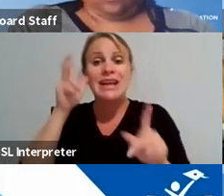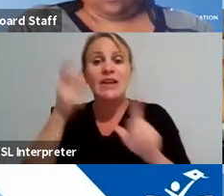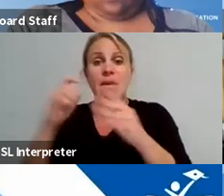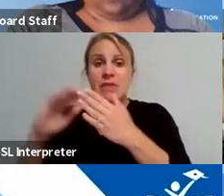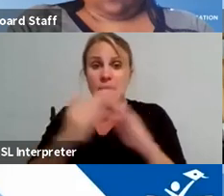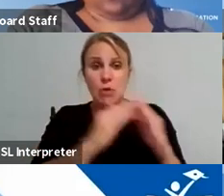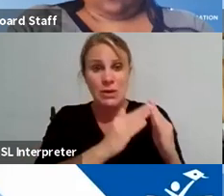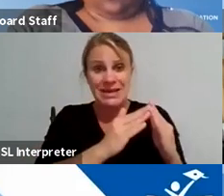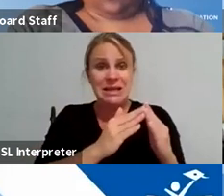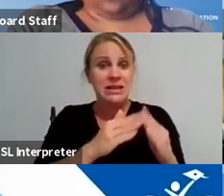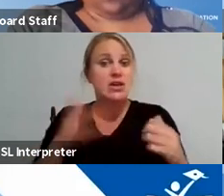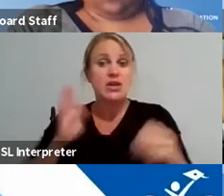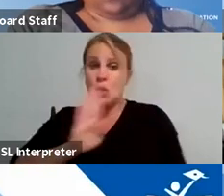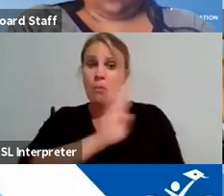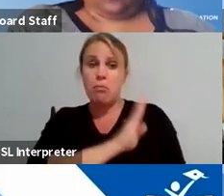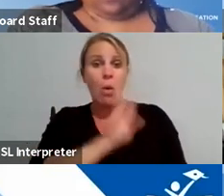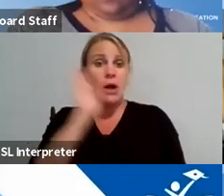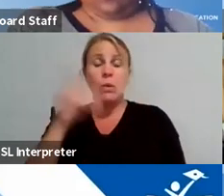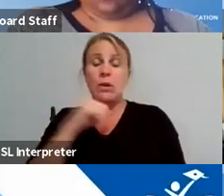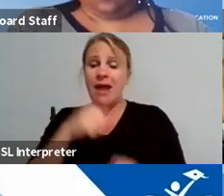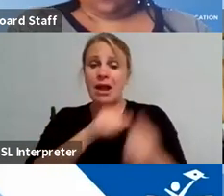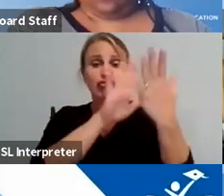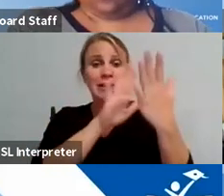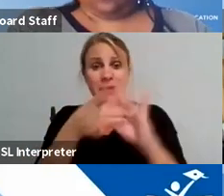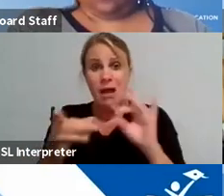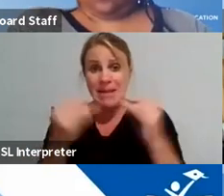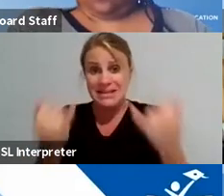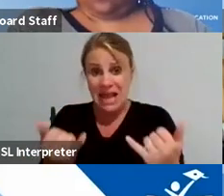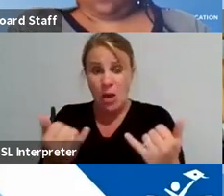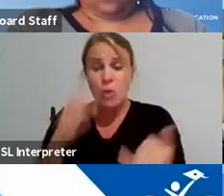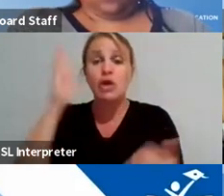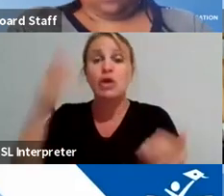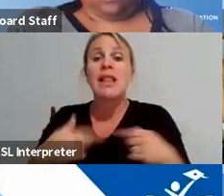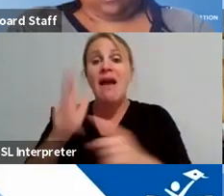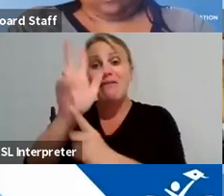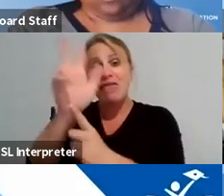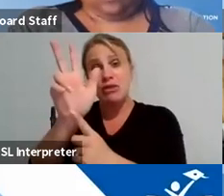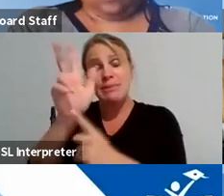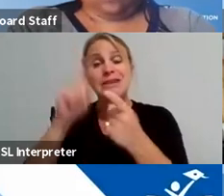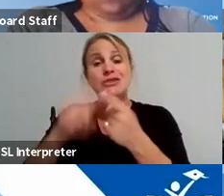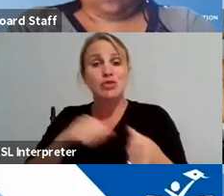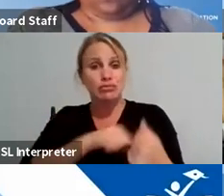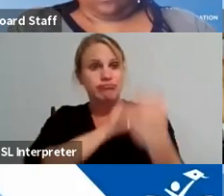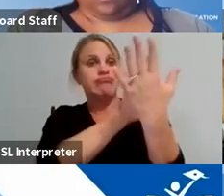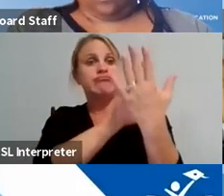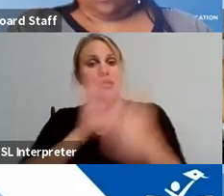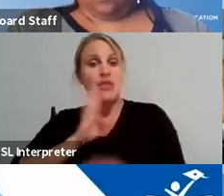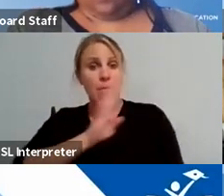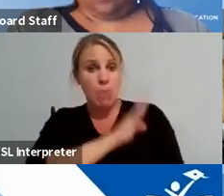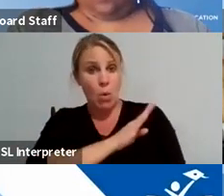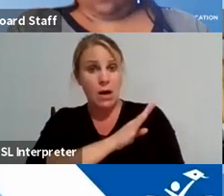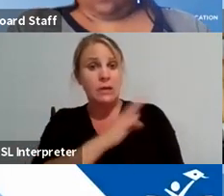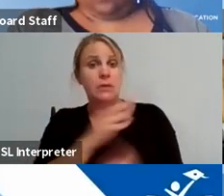will not address any comments now. You will have 3 minutes to address the board. At the sound of the buzzer, you